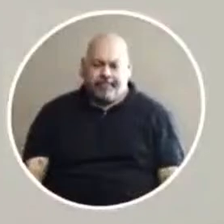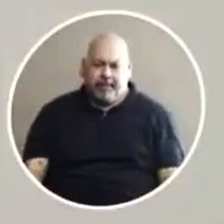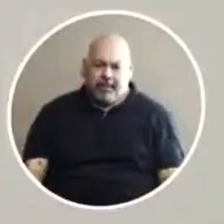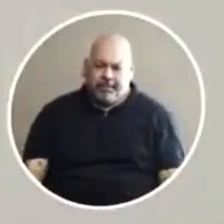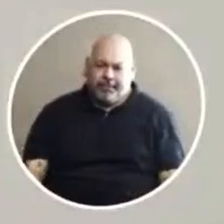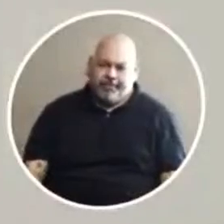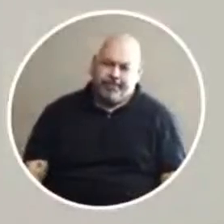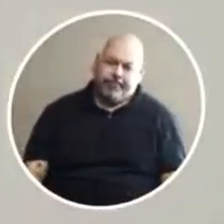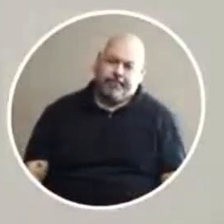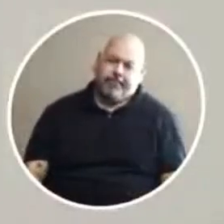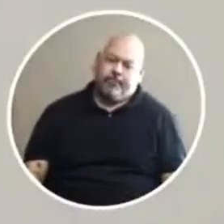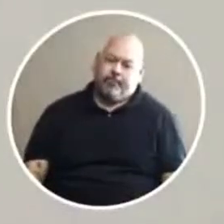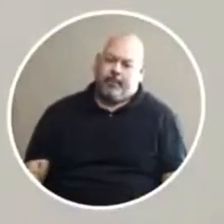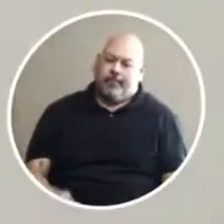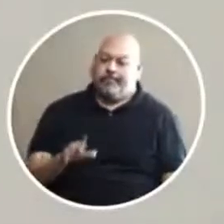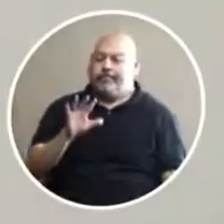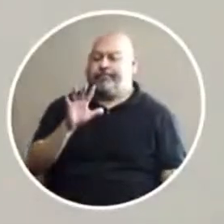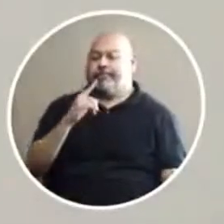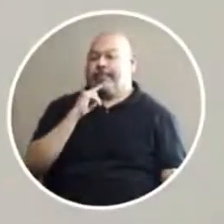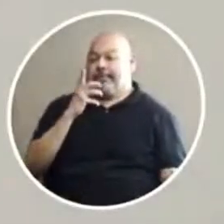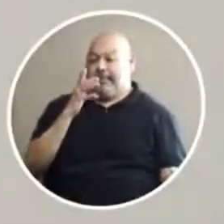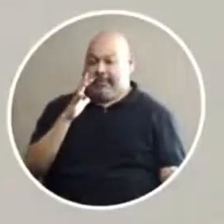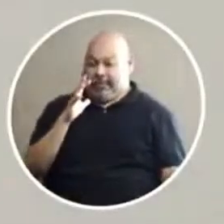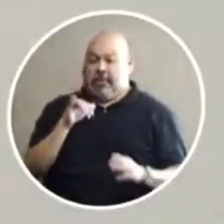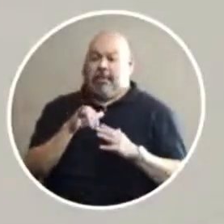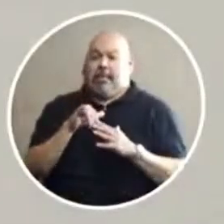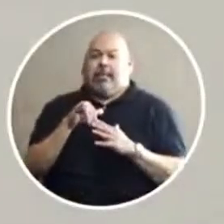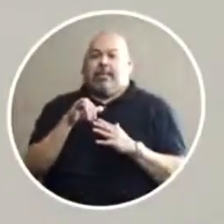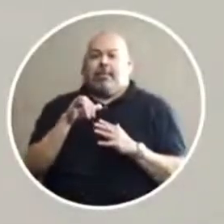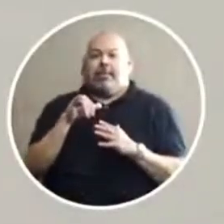Yes. So I said that,